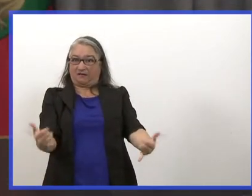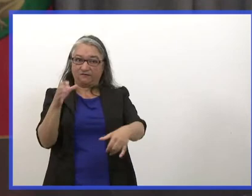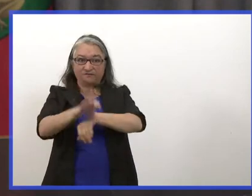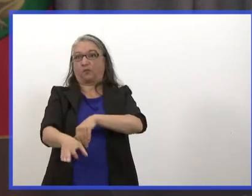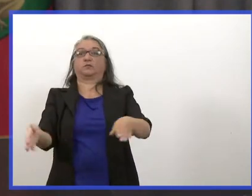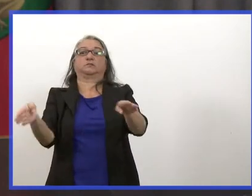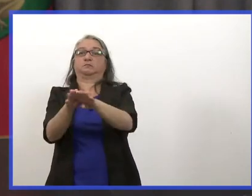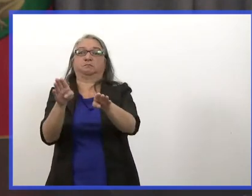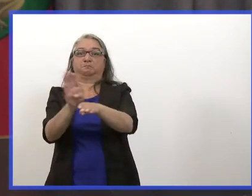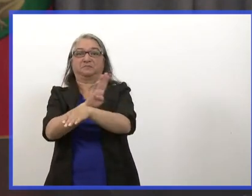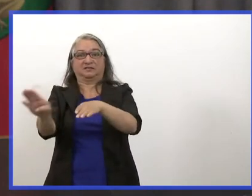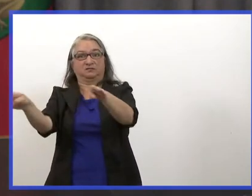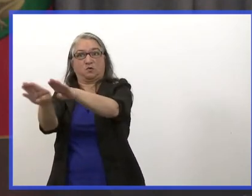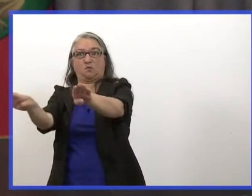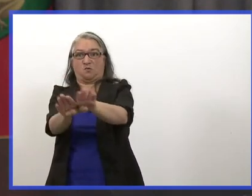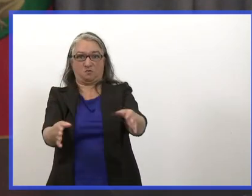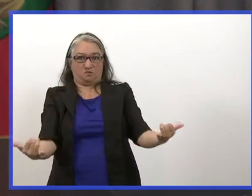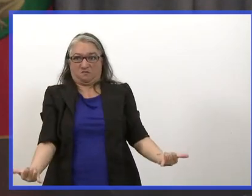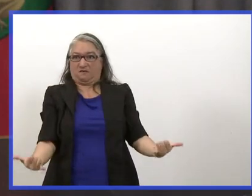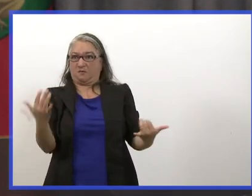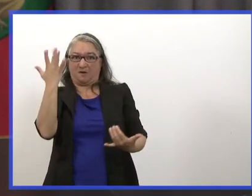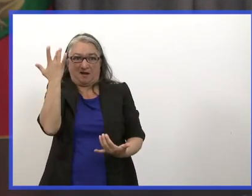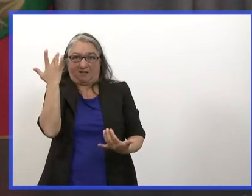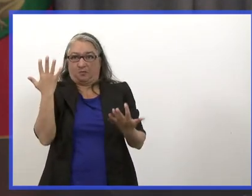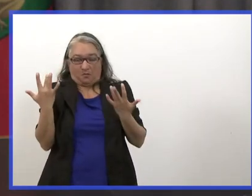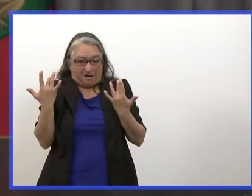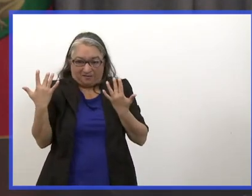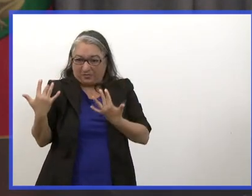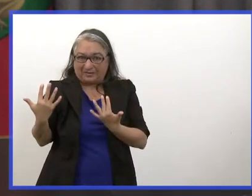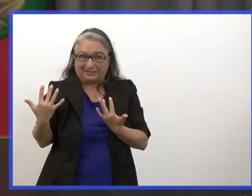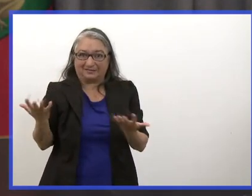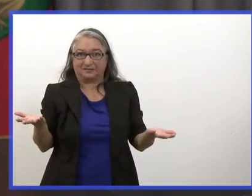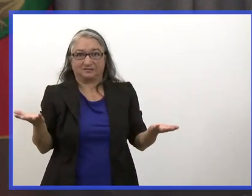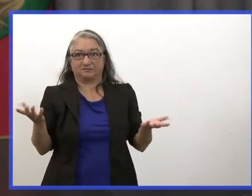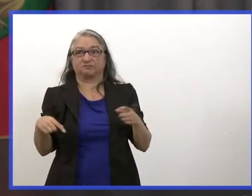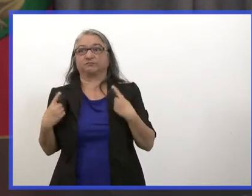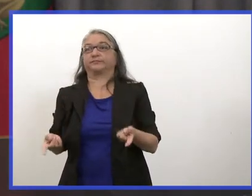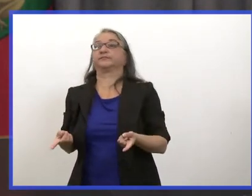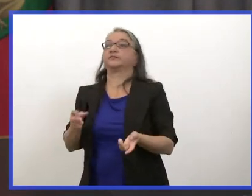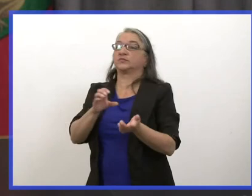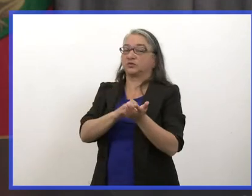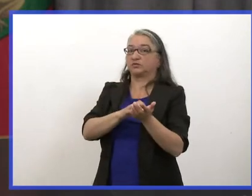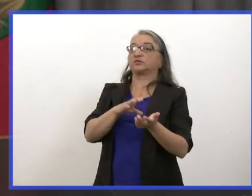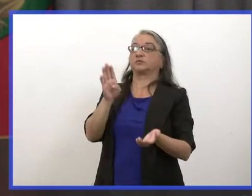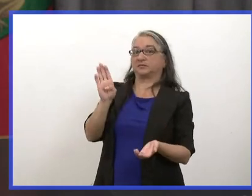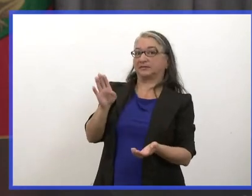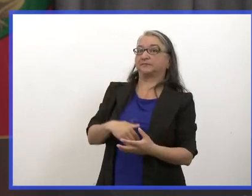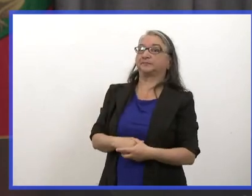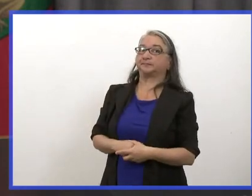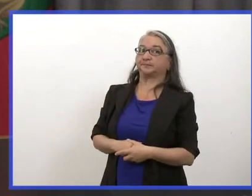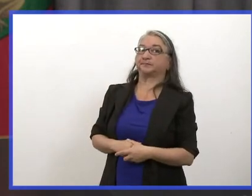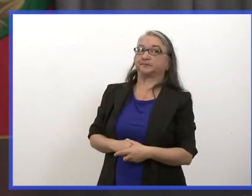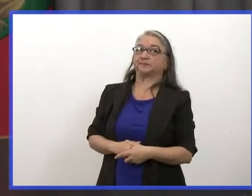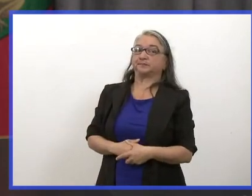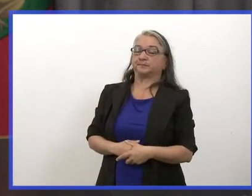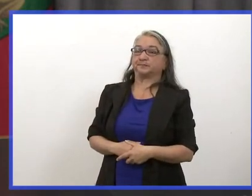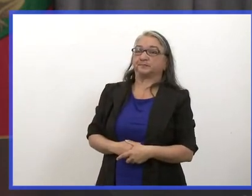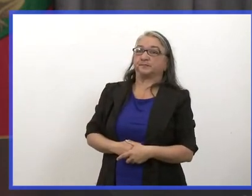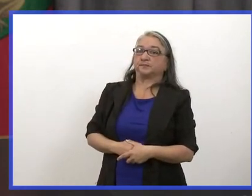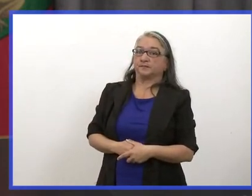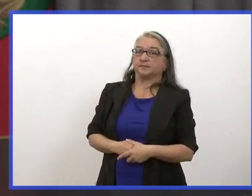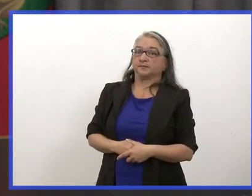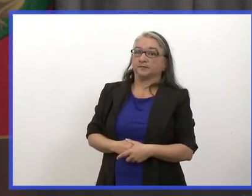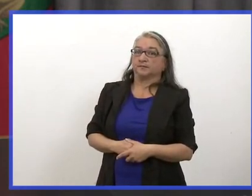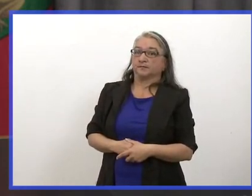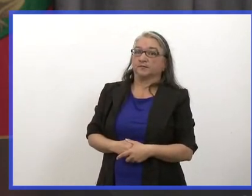Yeah, and so again, this isn't part of this order. The ability to do that, using a health hazard order, is always